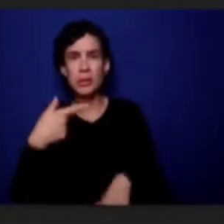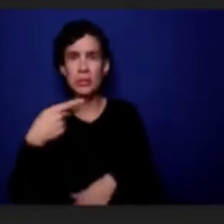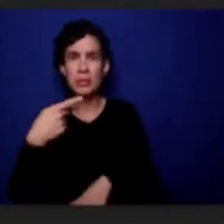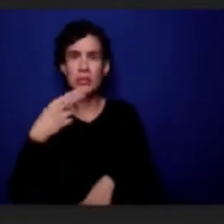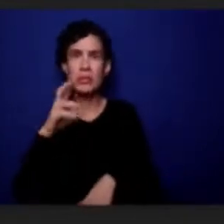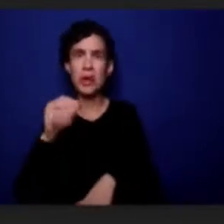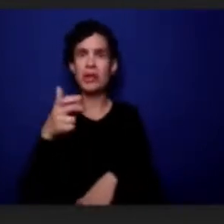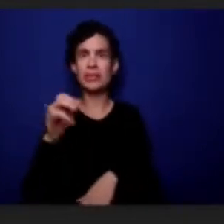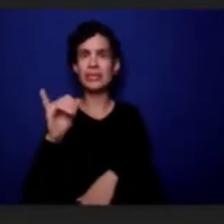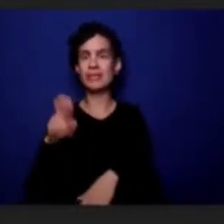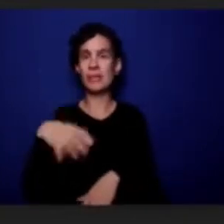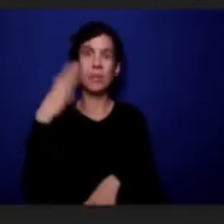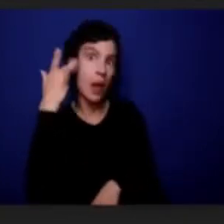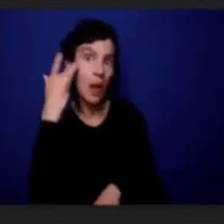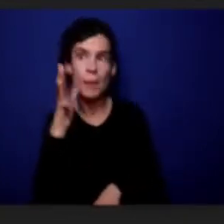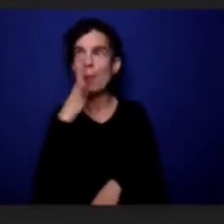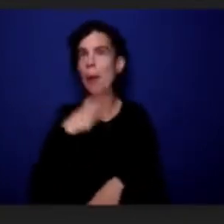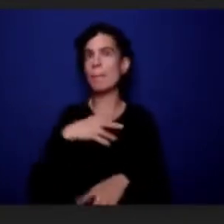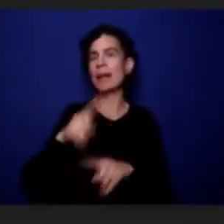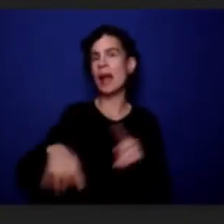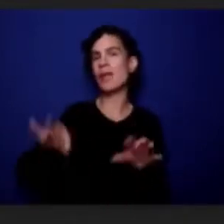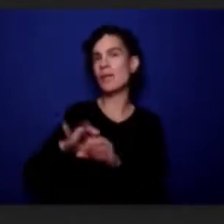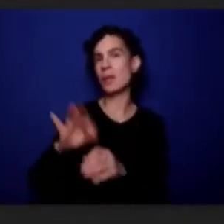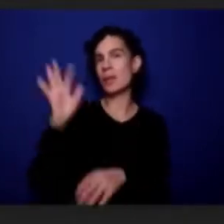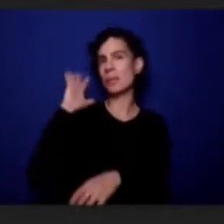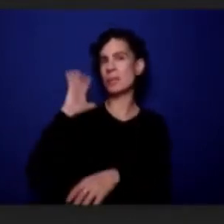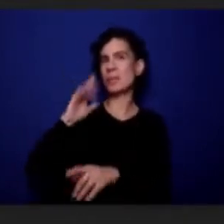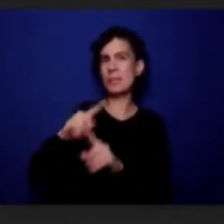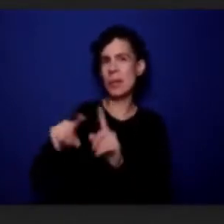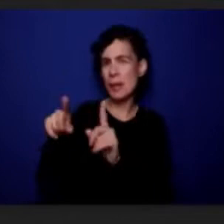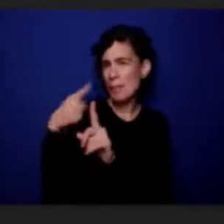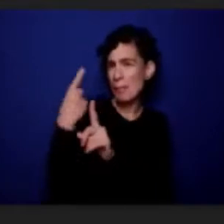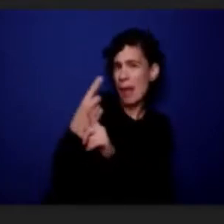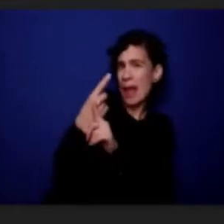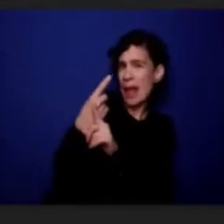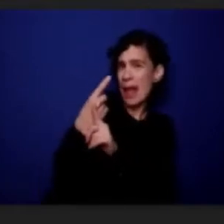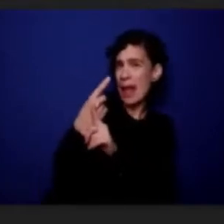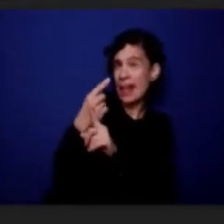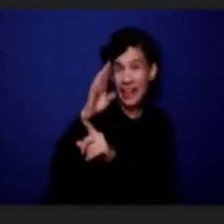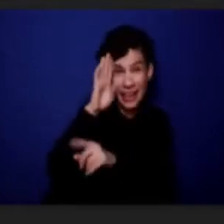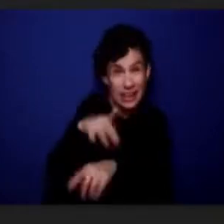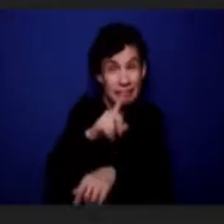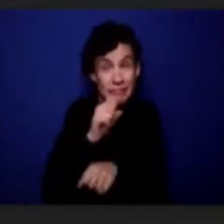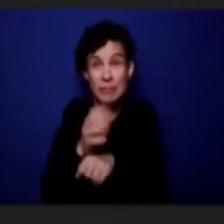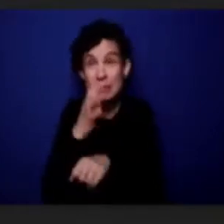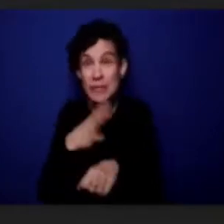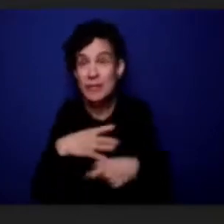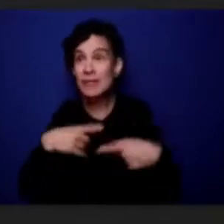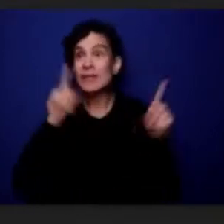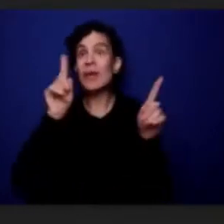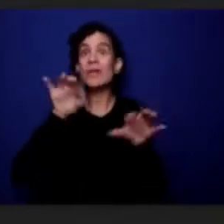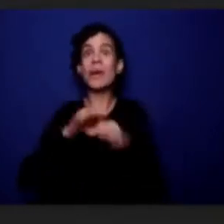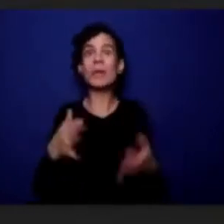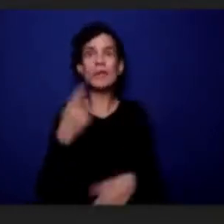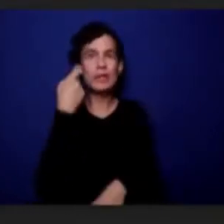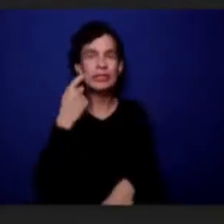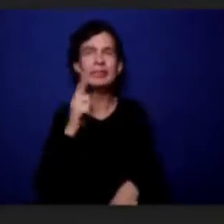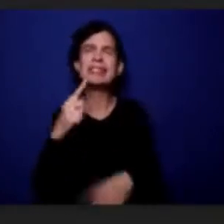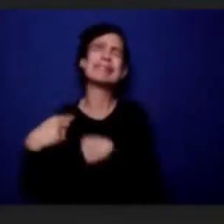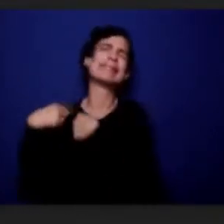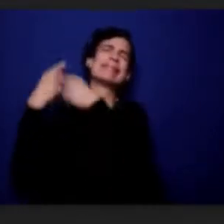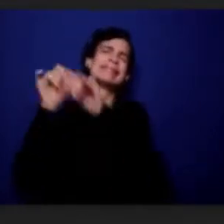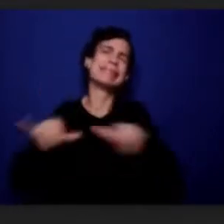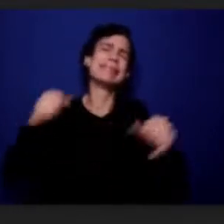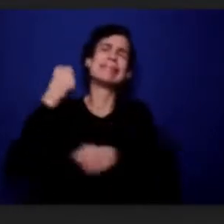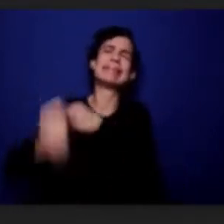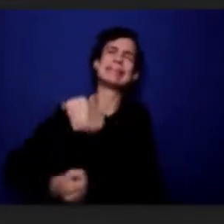about Roman history a little while ago, and the professor was sort of saying that we think we're so progressive, but, because women couldn't vote in ancient